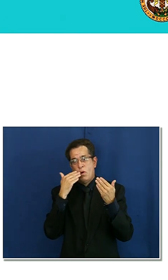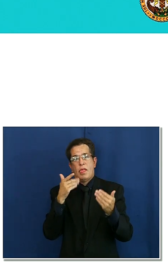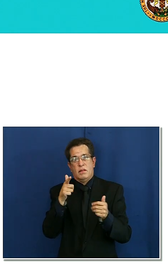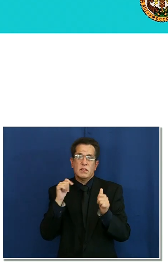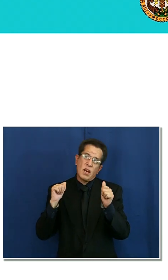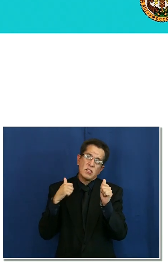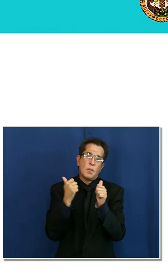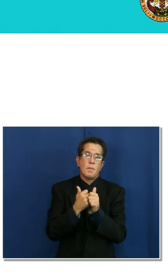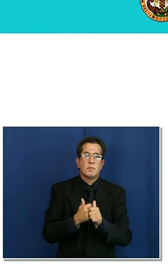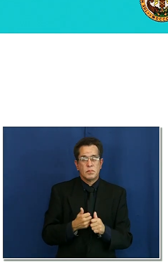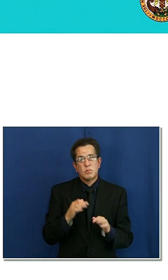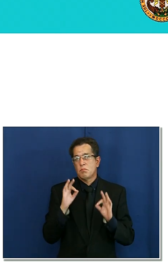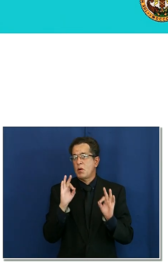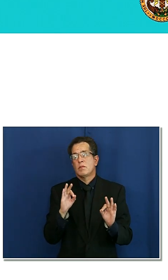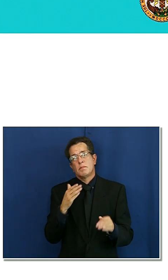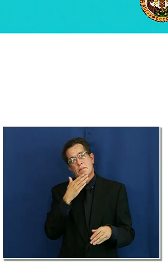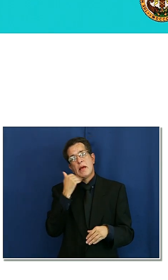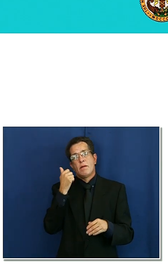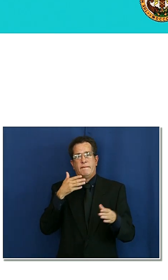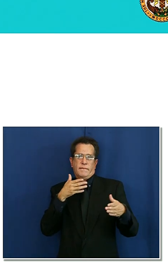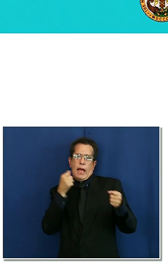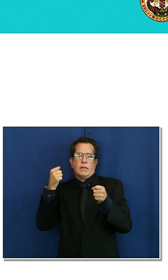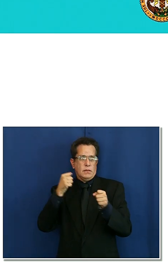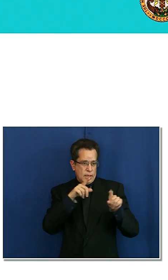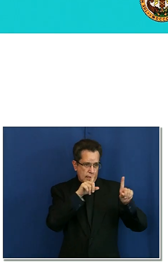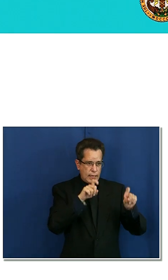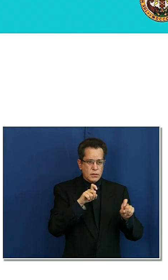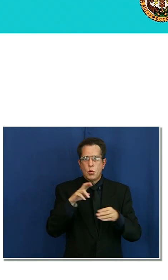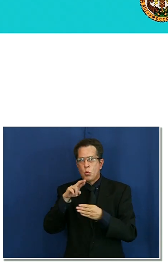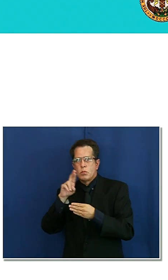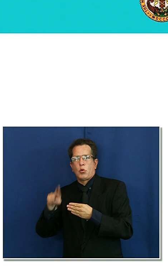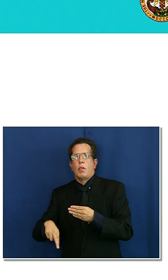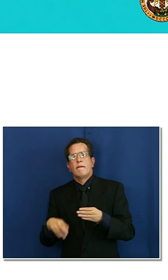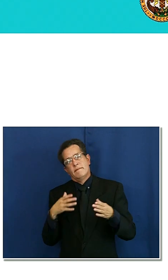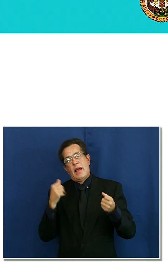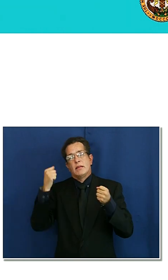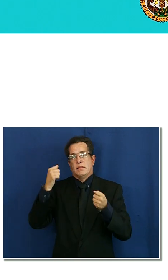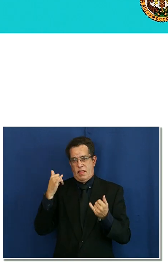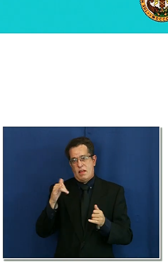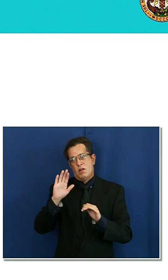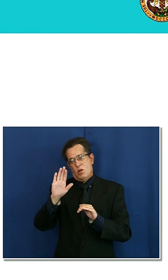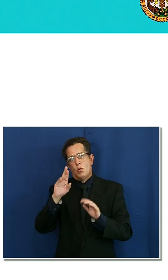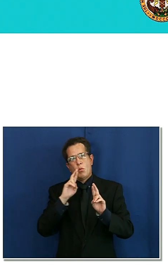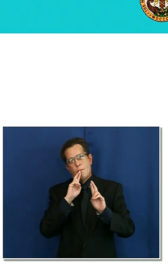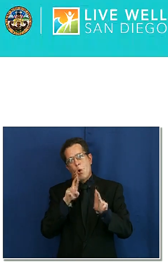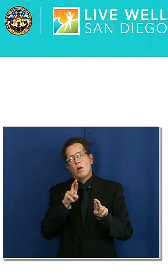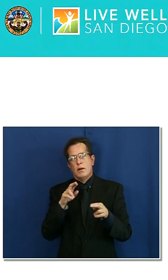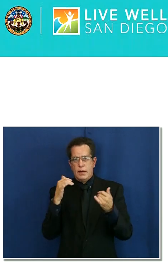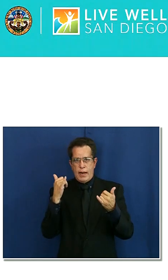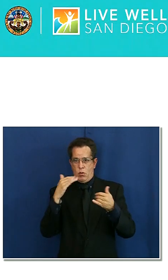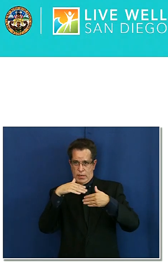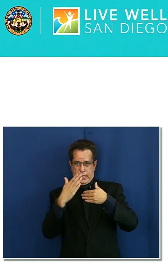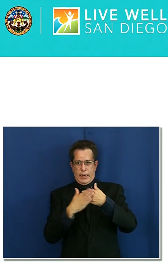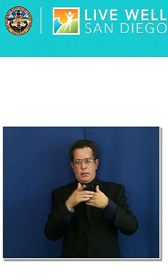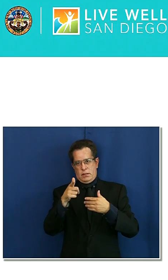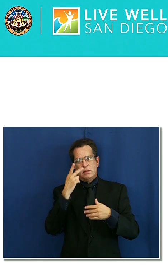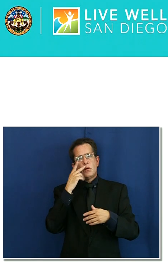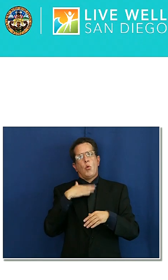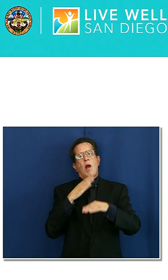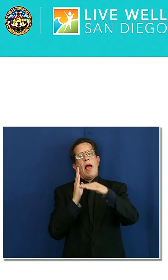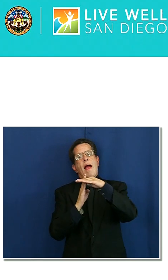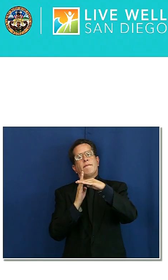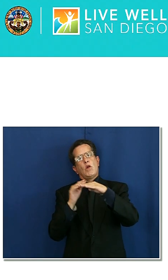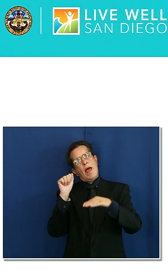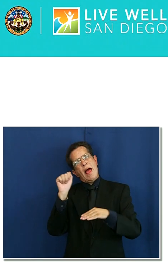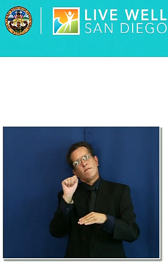to increase the speed at which testing can be turned around. With that, let's jump into today's report. You'll see today our 7-day average of